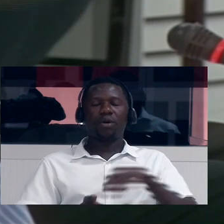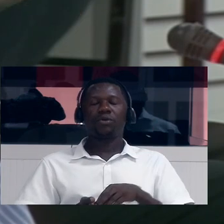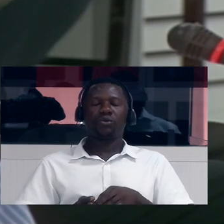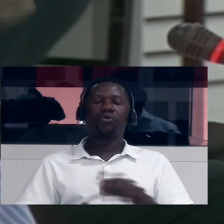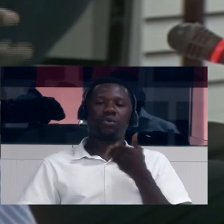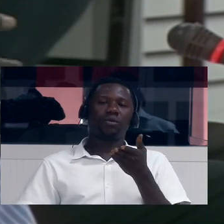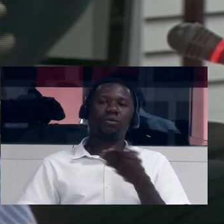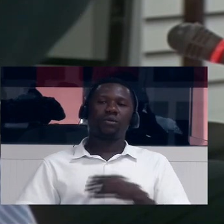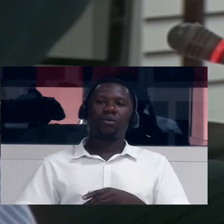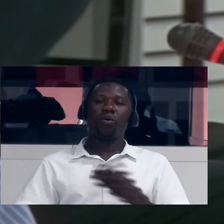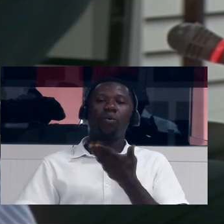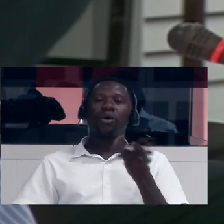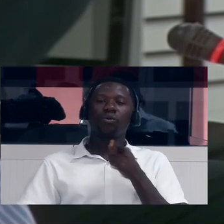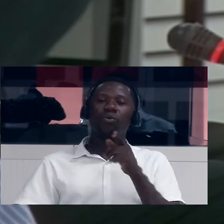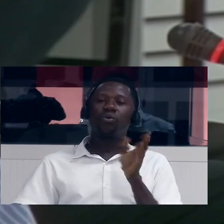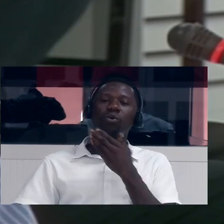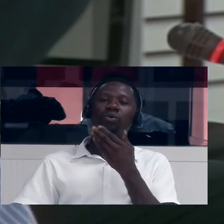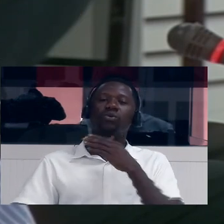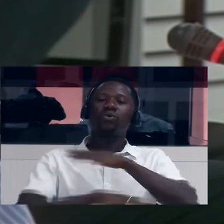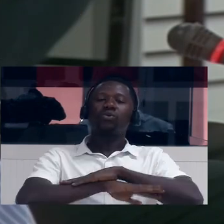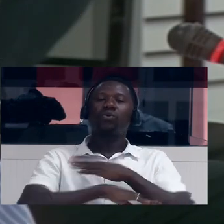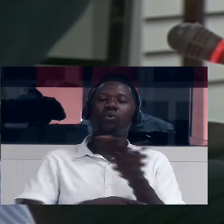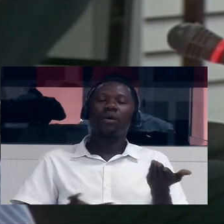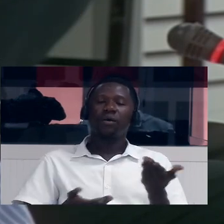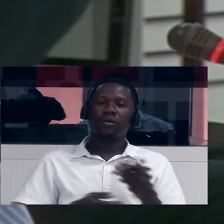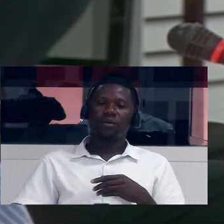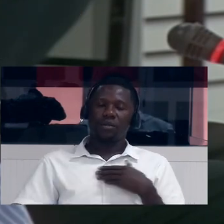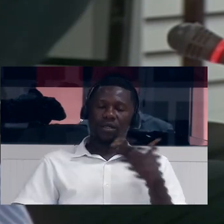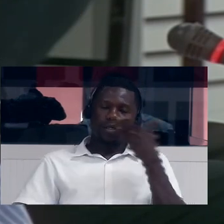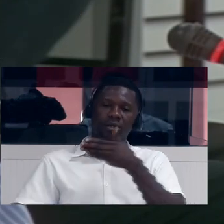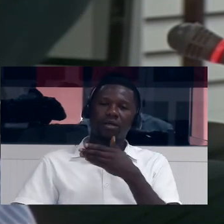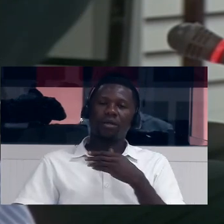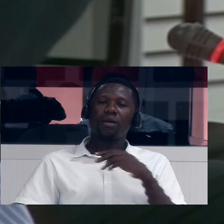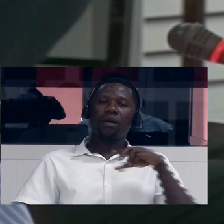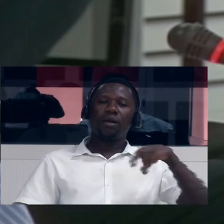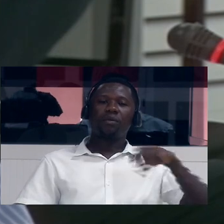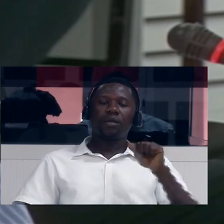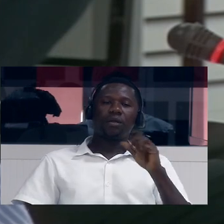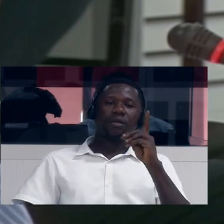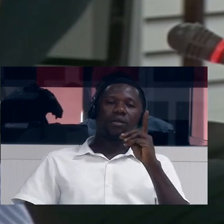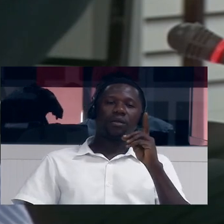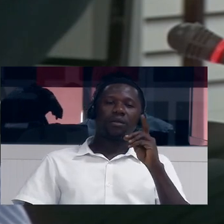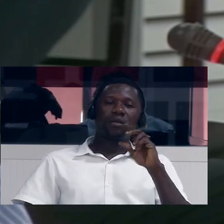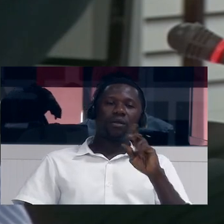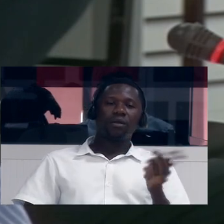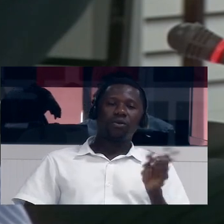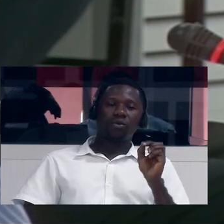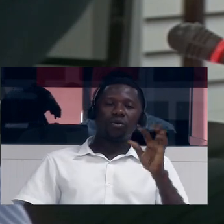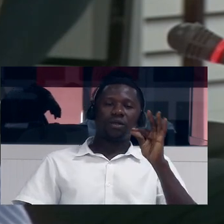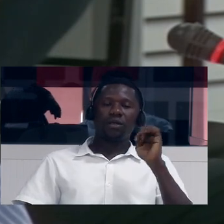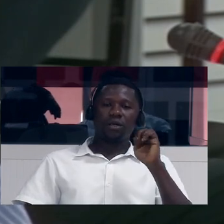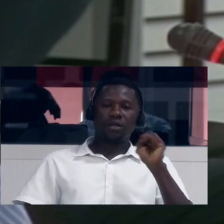And where did you go to school? I attended the Methodist Preparatory and the Gambia High School.